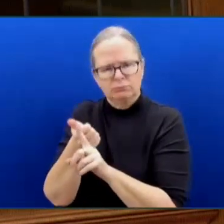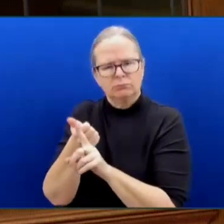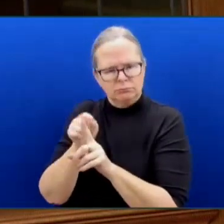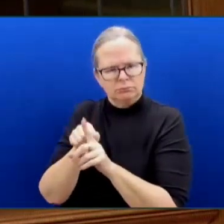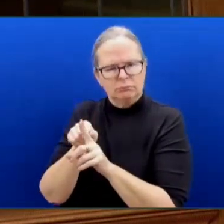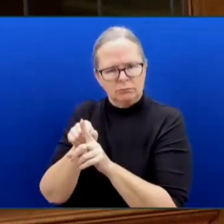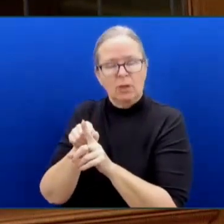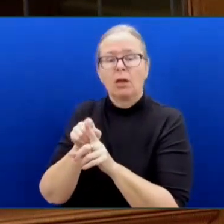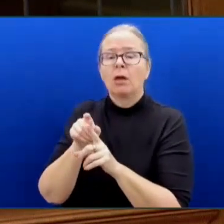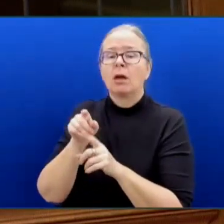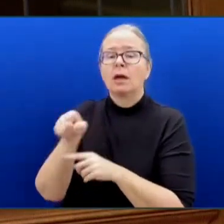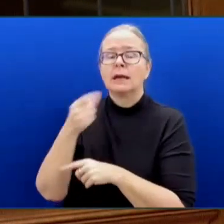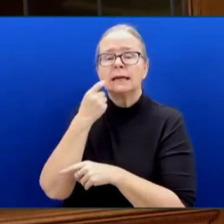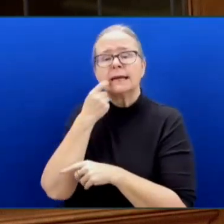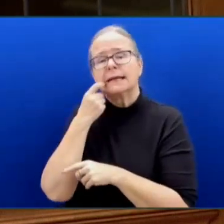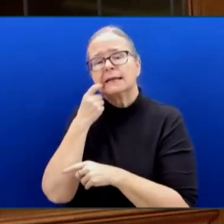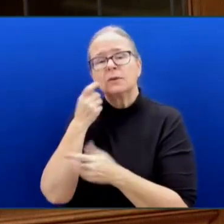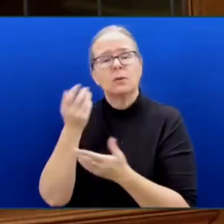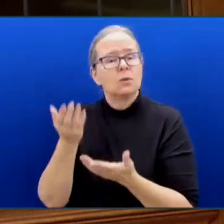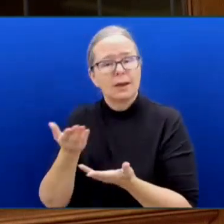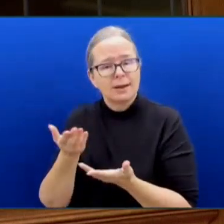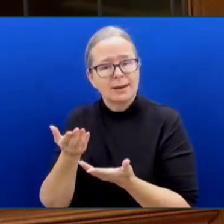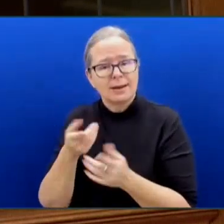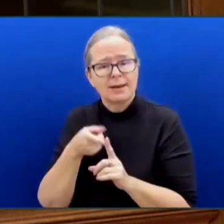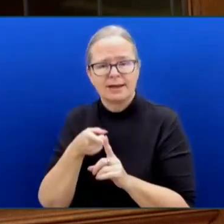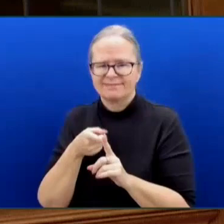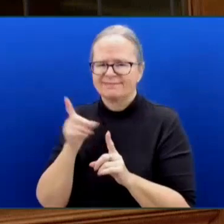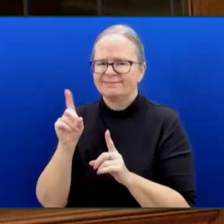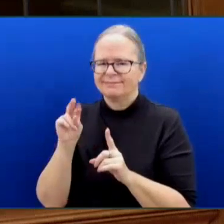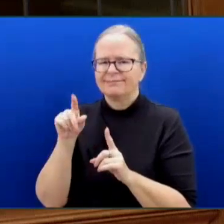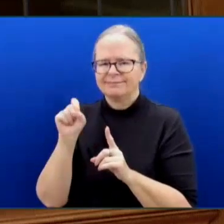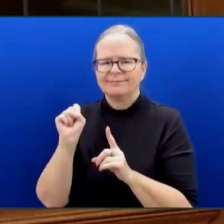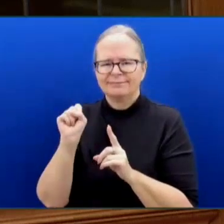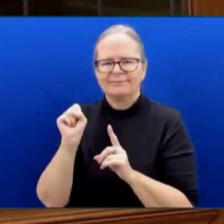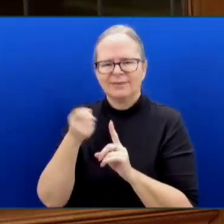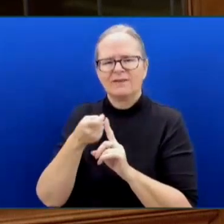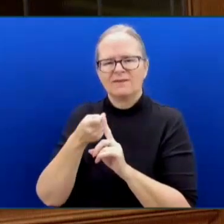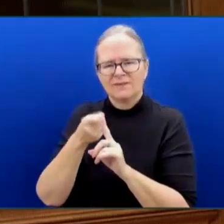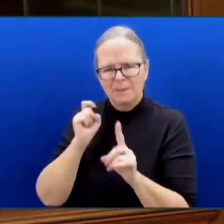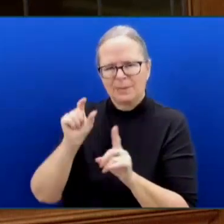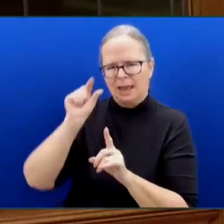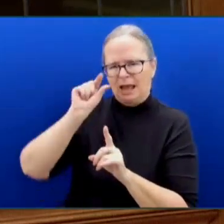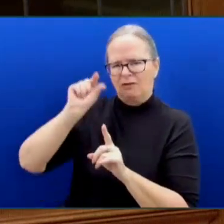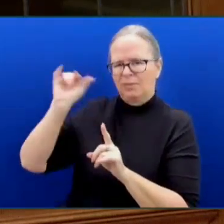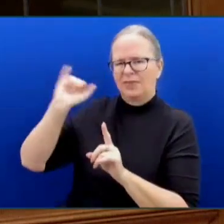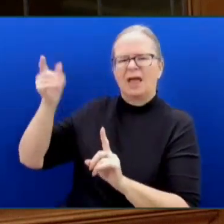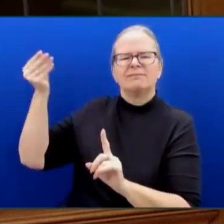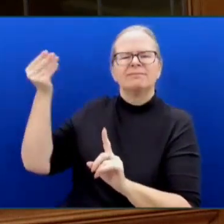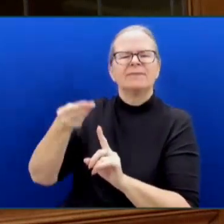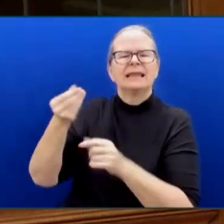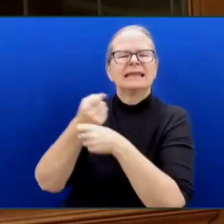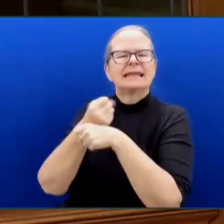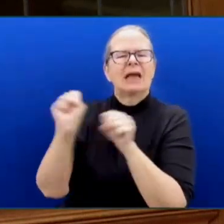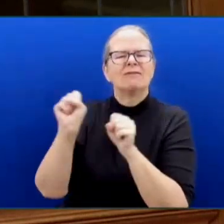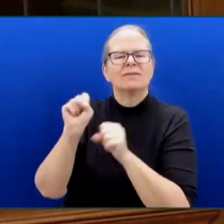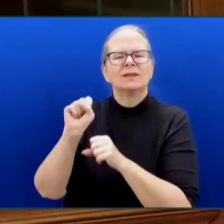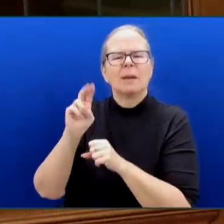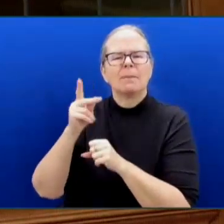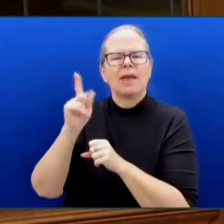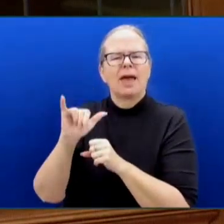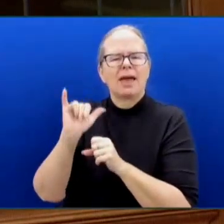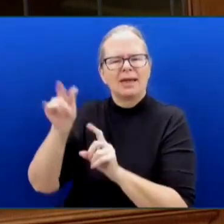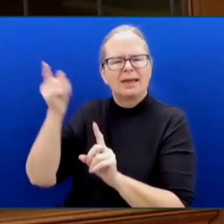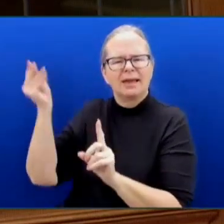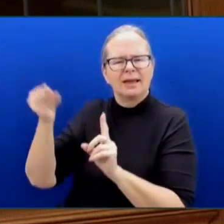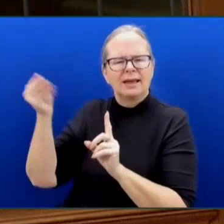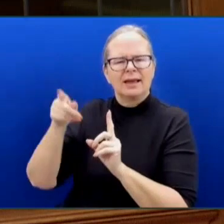drugs. Drugs, I would remind everyone in this House that this NDP government is buying from its former provincial